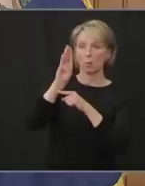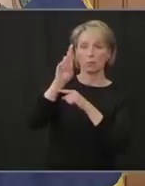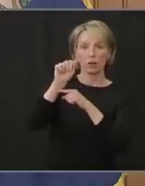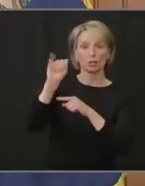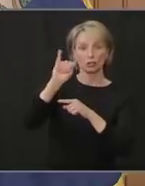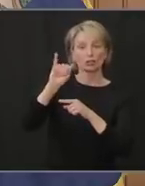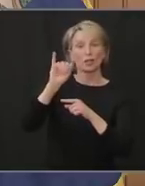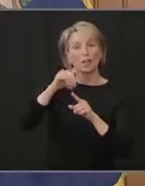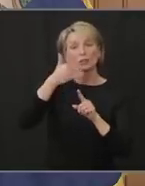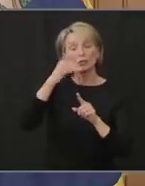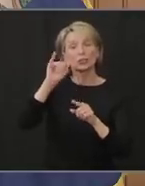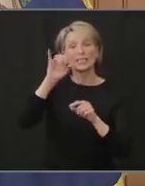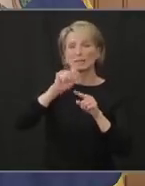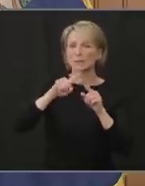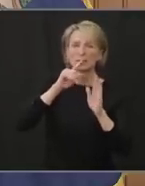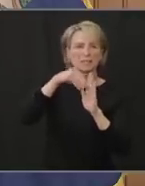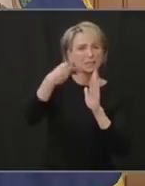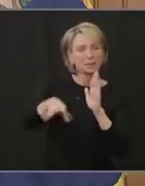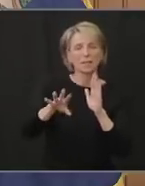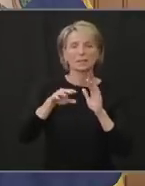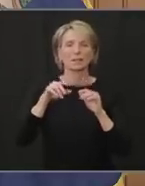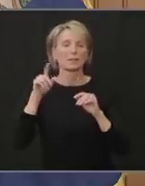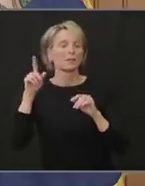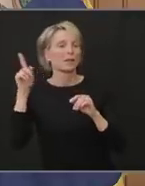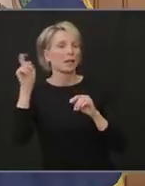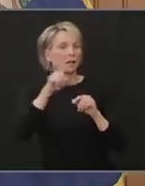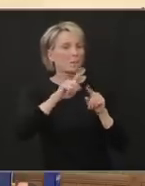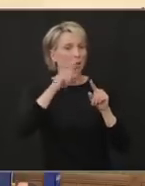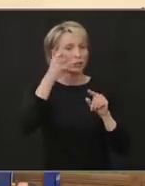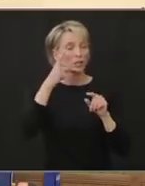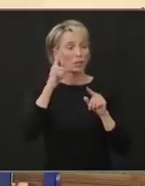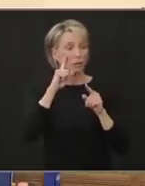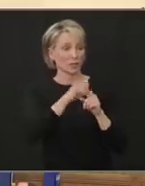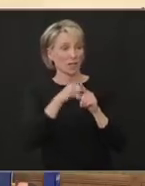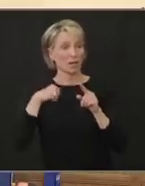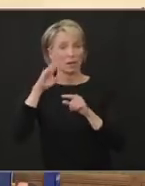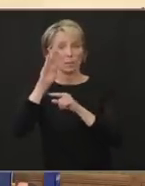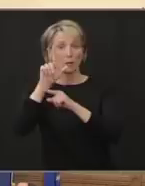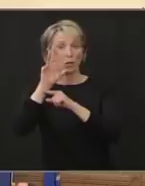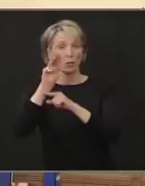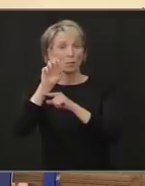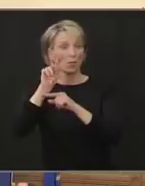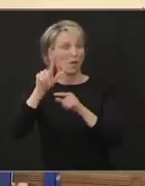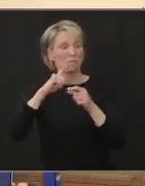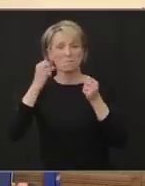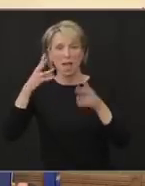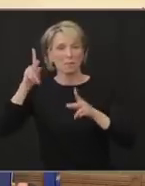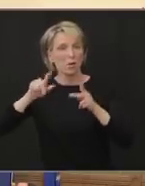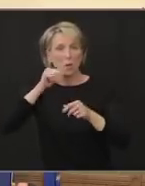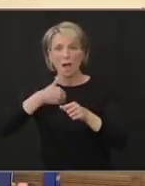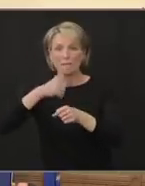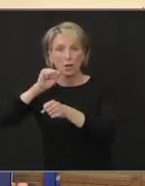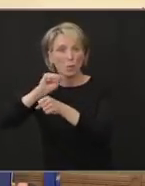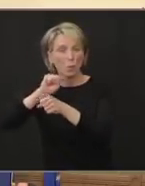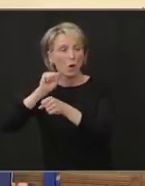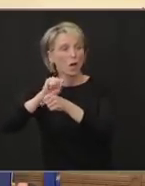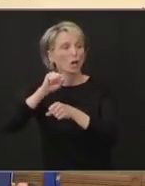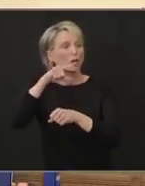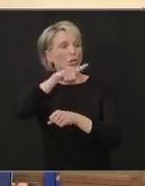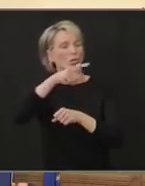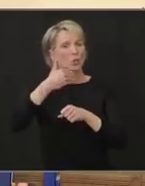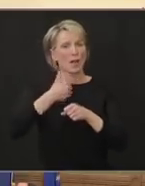reform. The high unemployment, Senator Blumenthal, with the high unemployment, did you have any concerns on the, lack of a better term, Lindsey